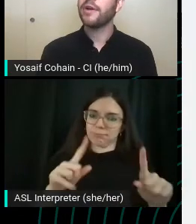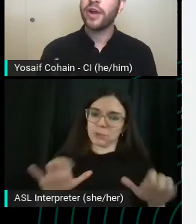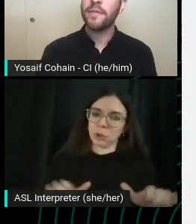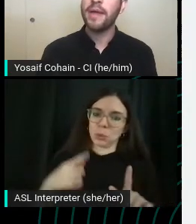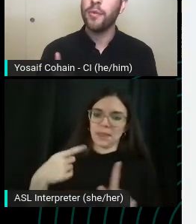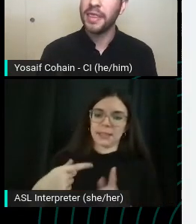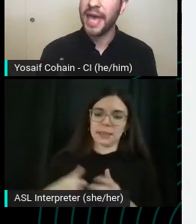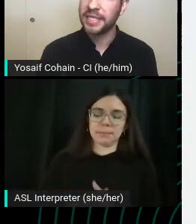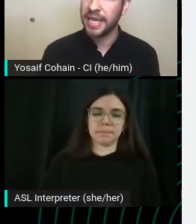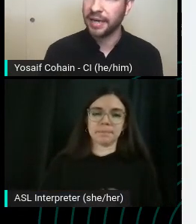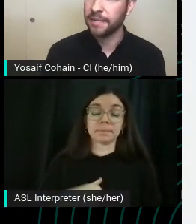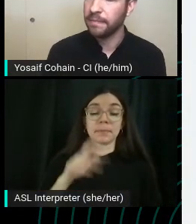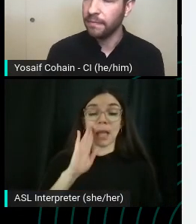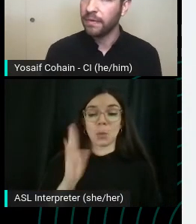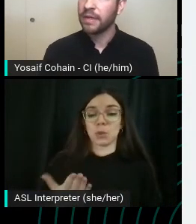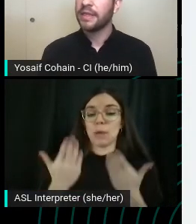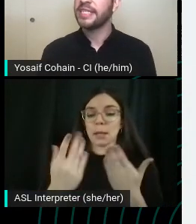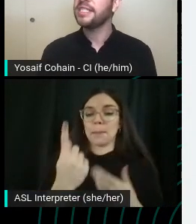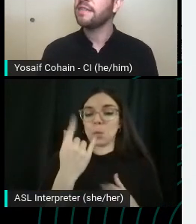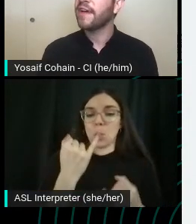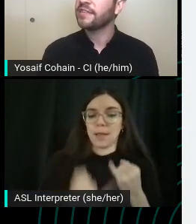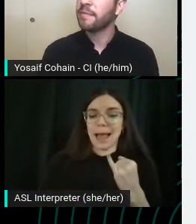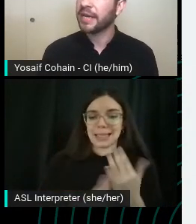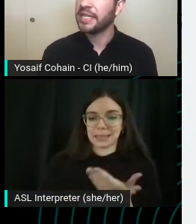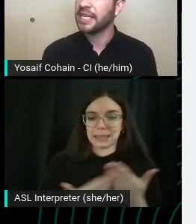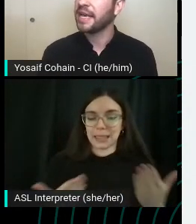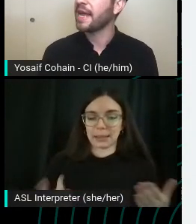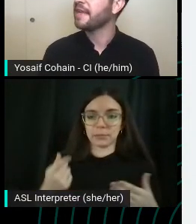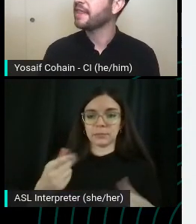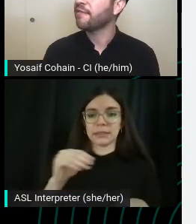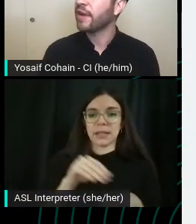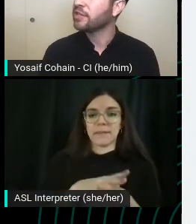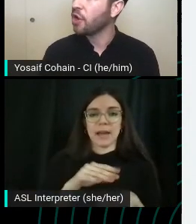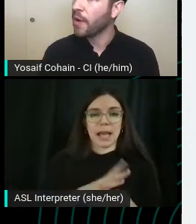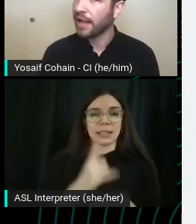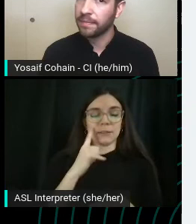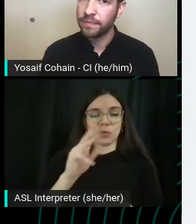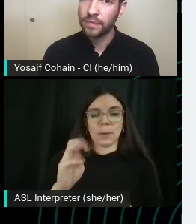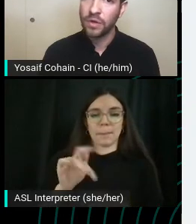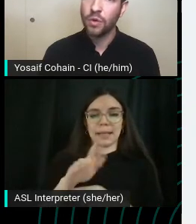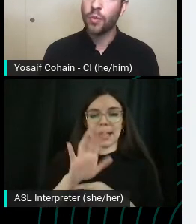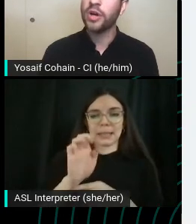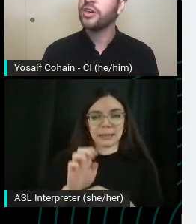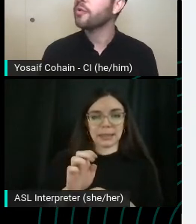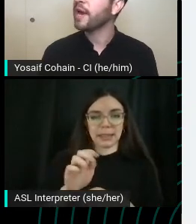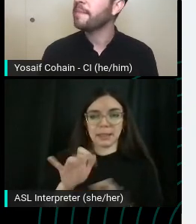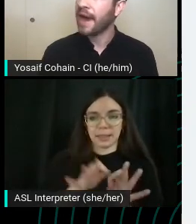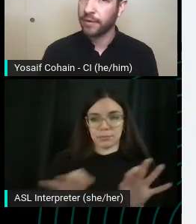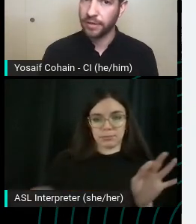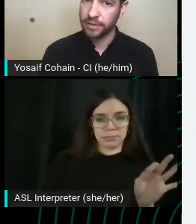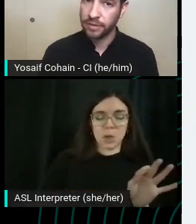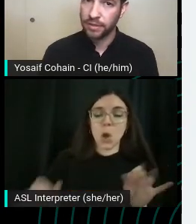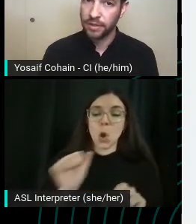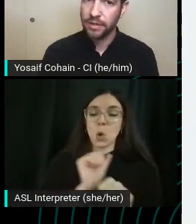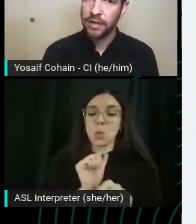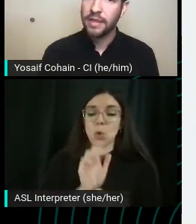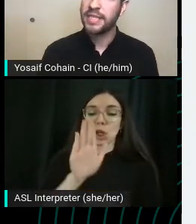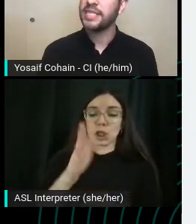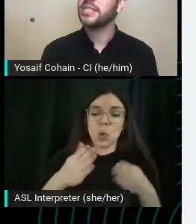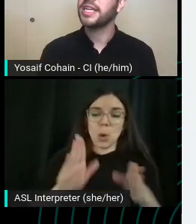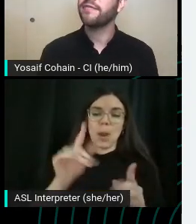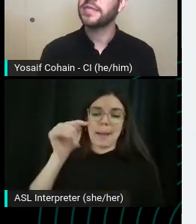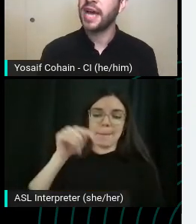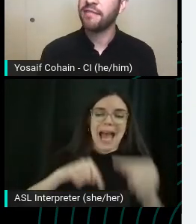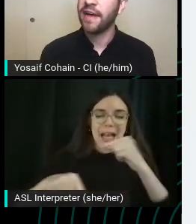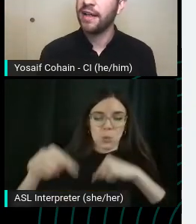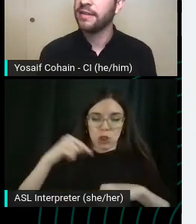And I would recommend one last thing. This is advice from McKinsey that I think they phrase so well. Work your way backwards. This